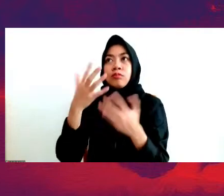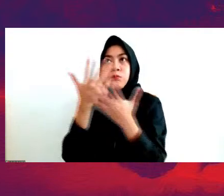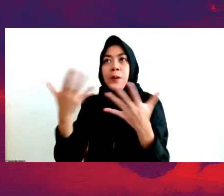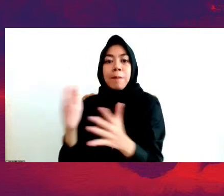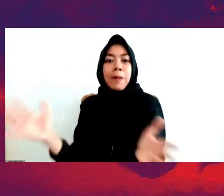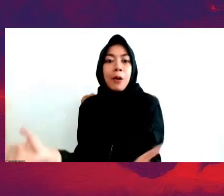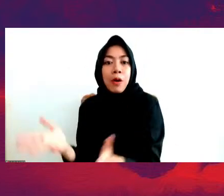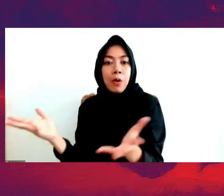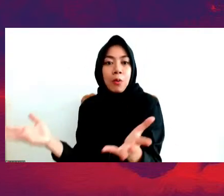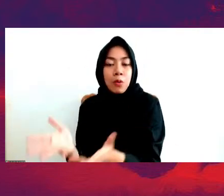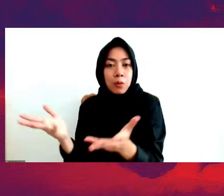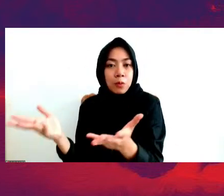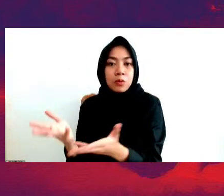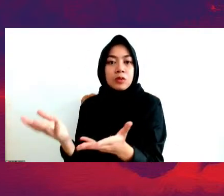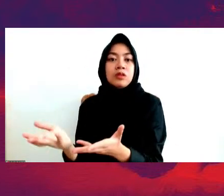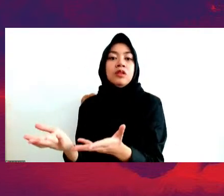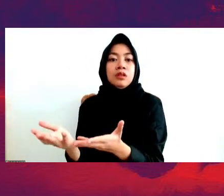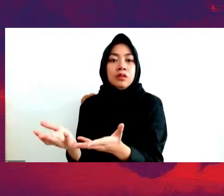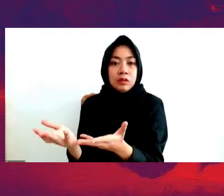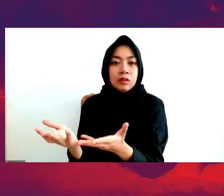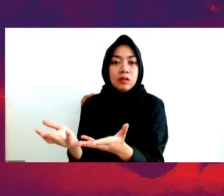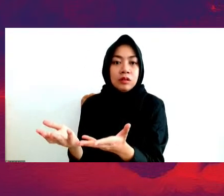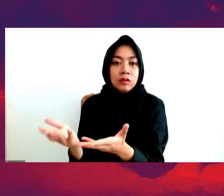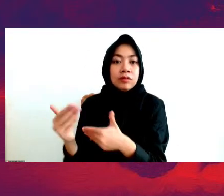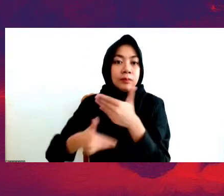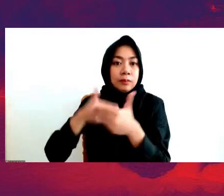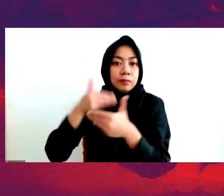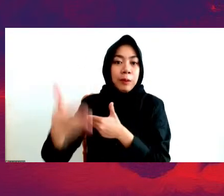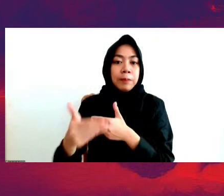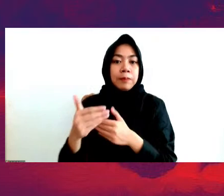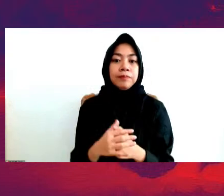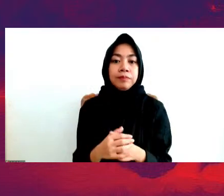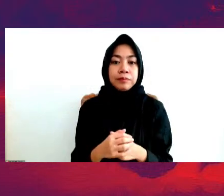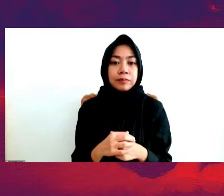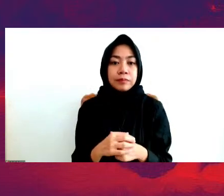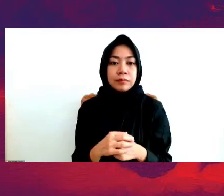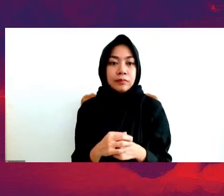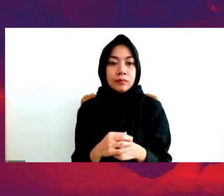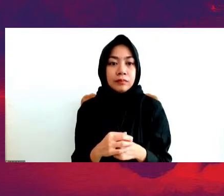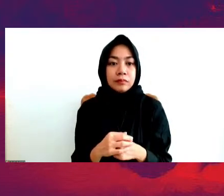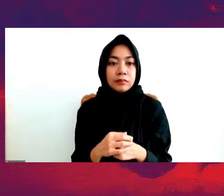OPHI, produce on an annual basis. Next slide, please.